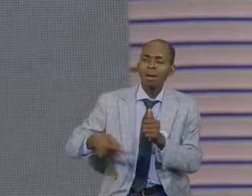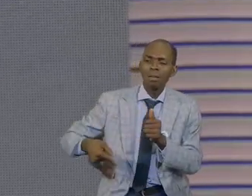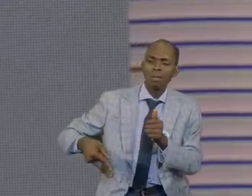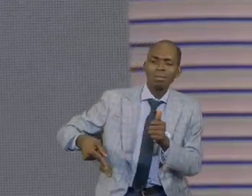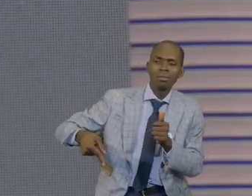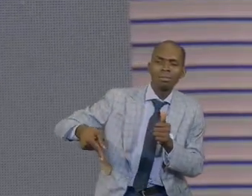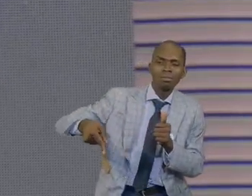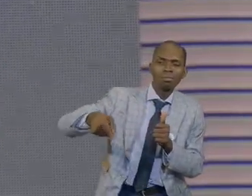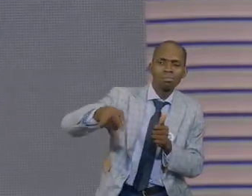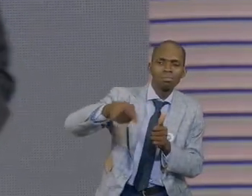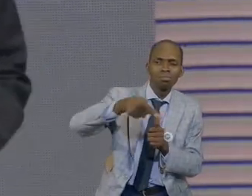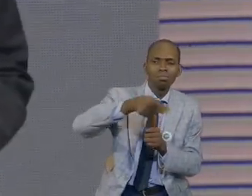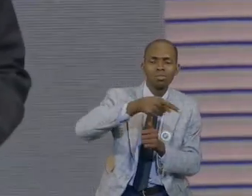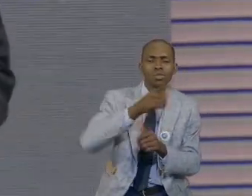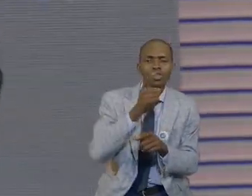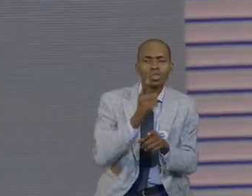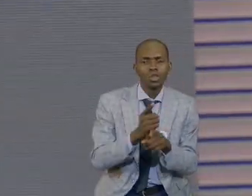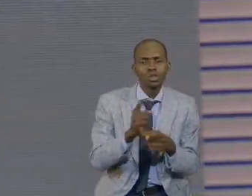mountain.